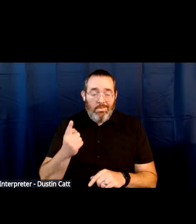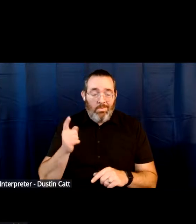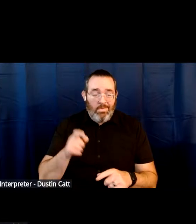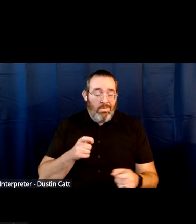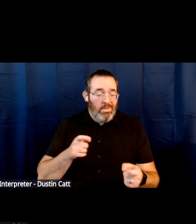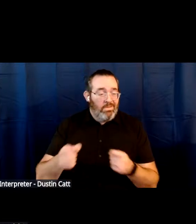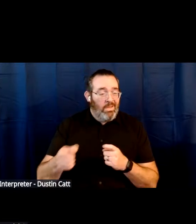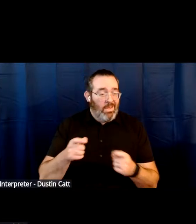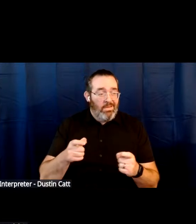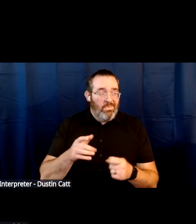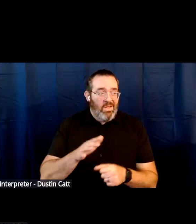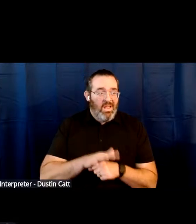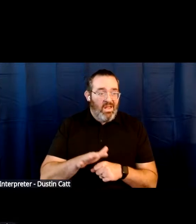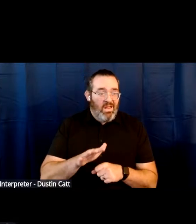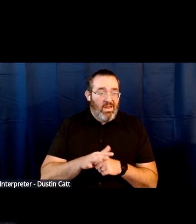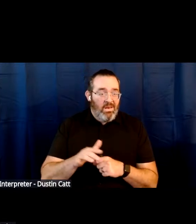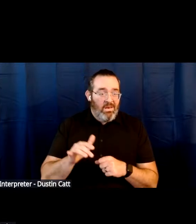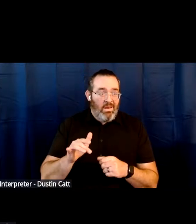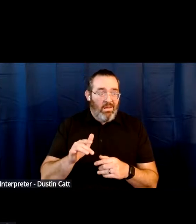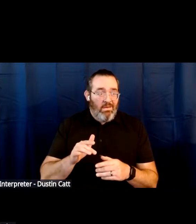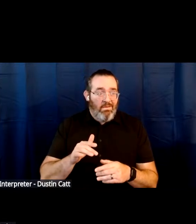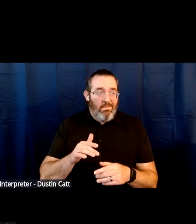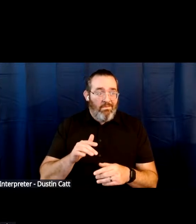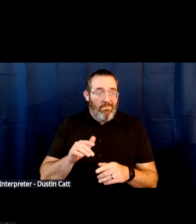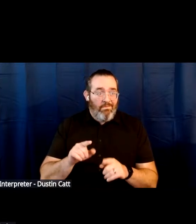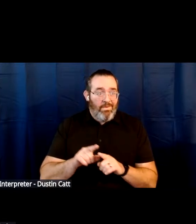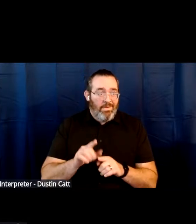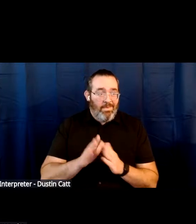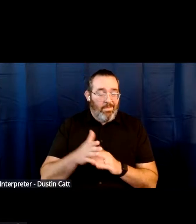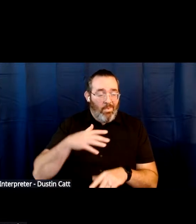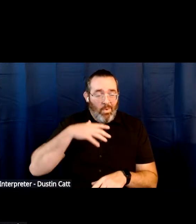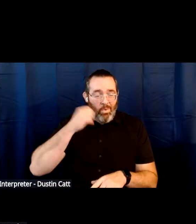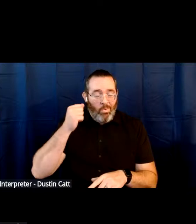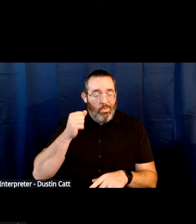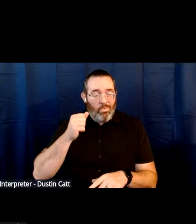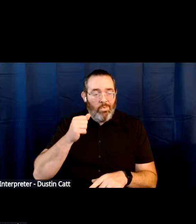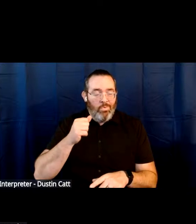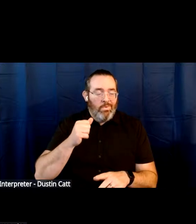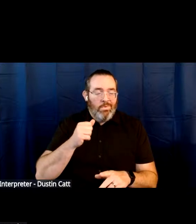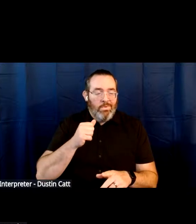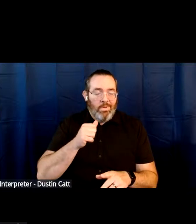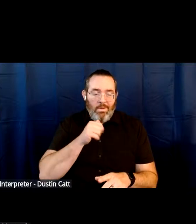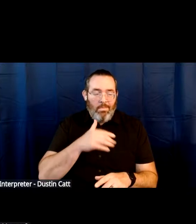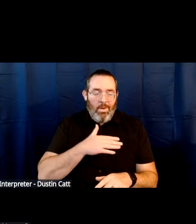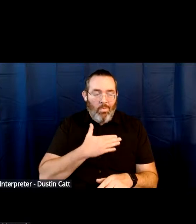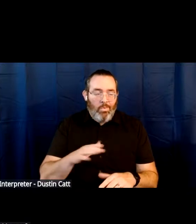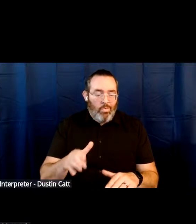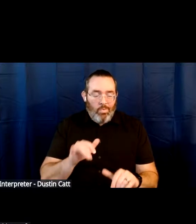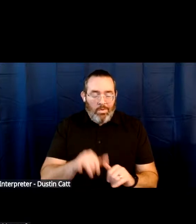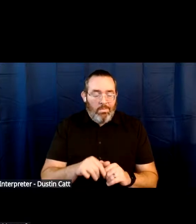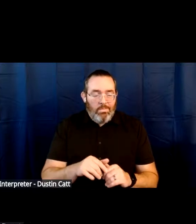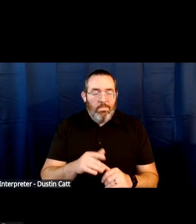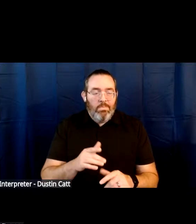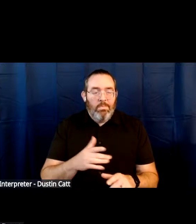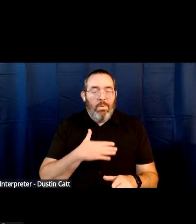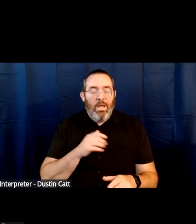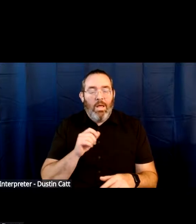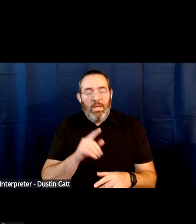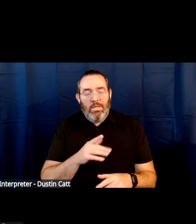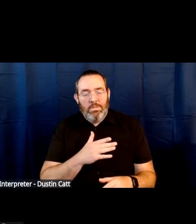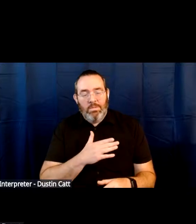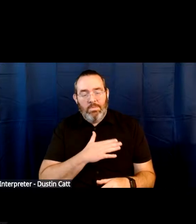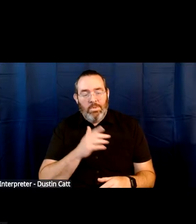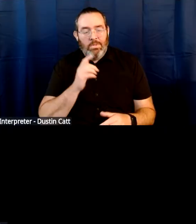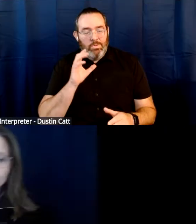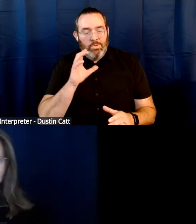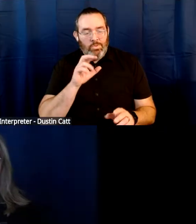enough things as I get older, especially, I'm not willing to do it. So I would just ask you to look again for more patterns of